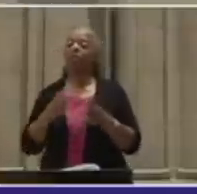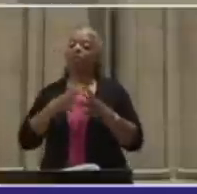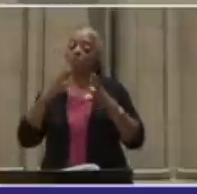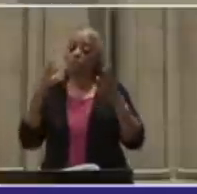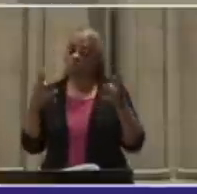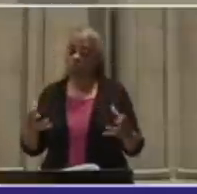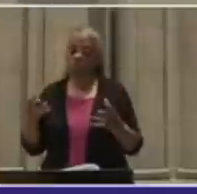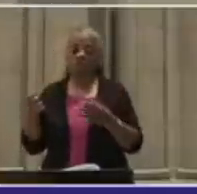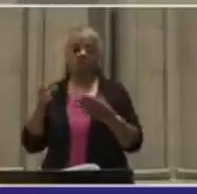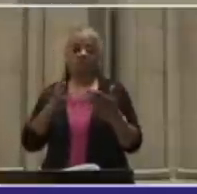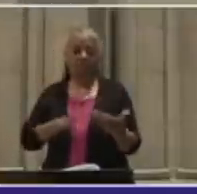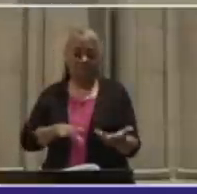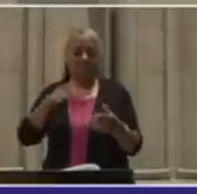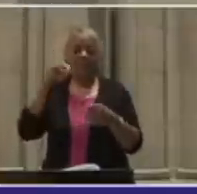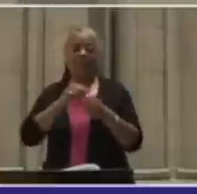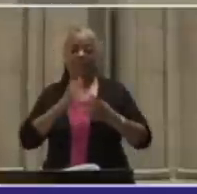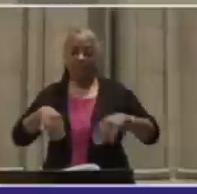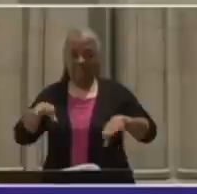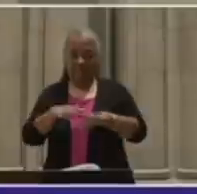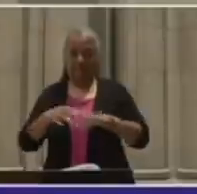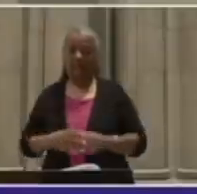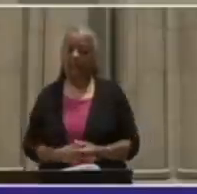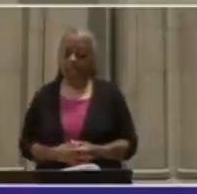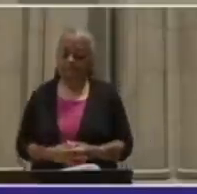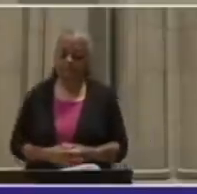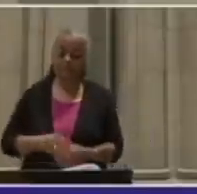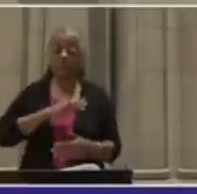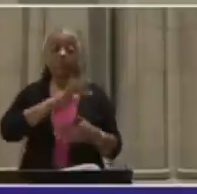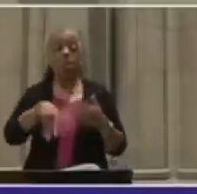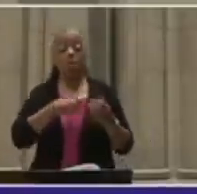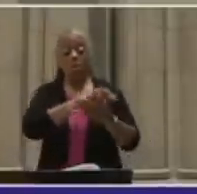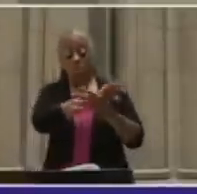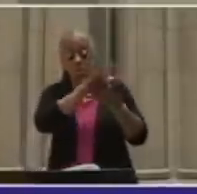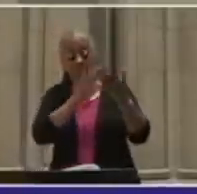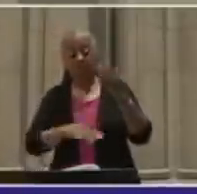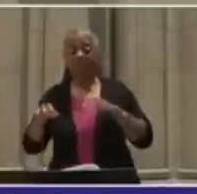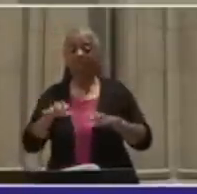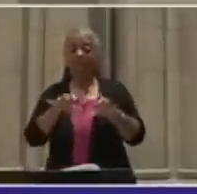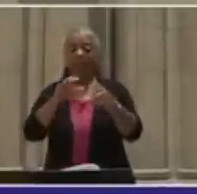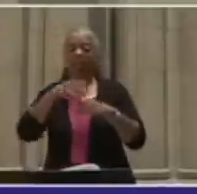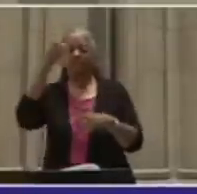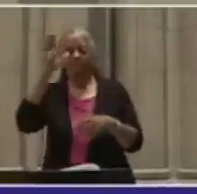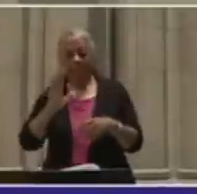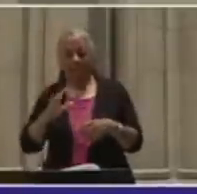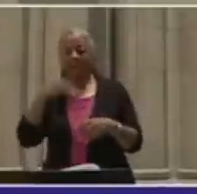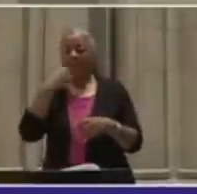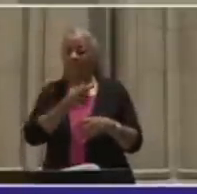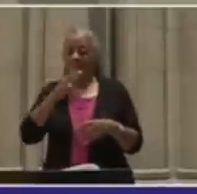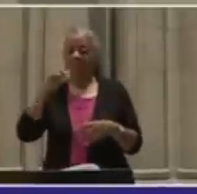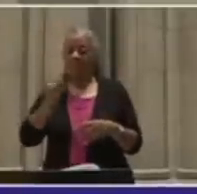much death in the land. All of these actions, God tells Amos to tell the